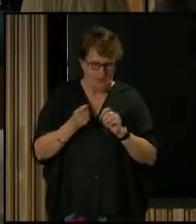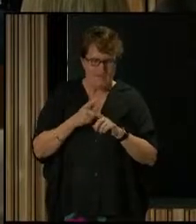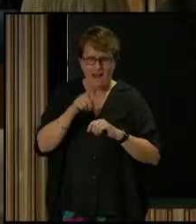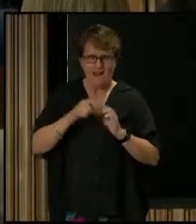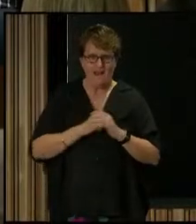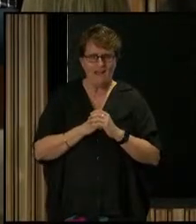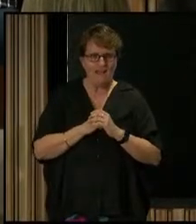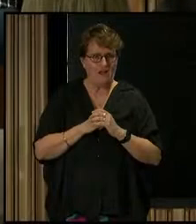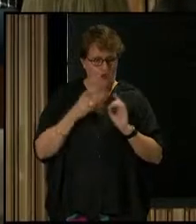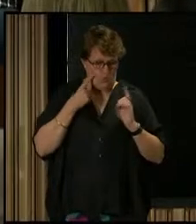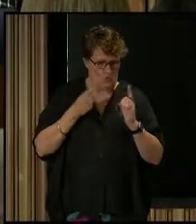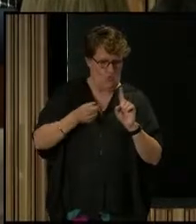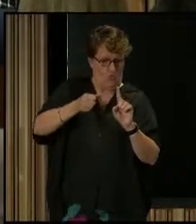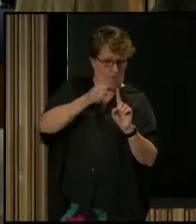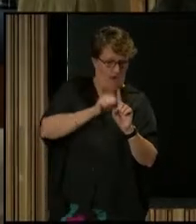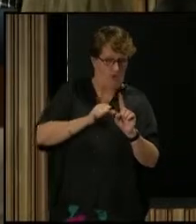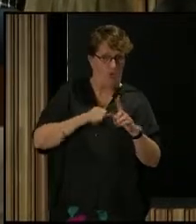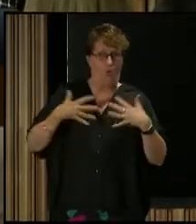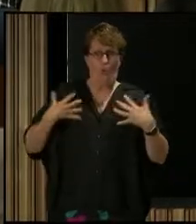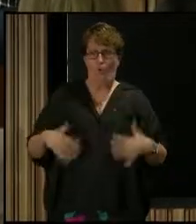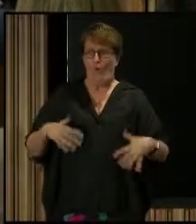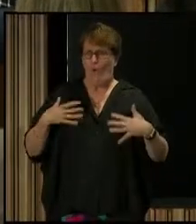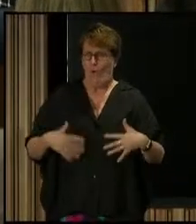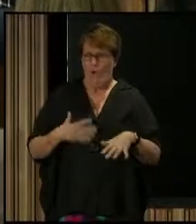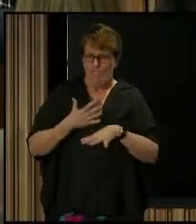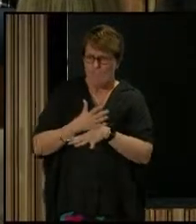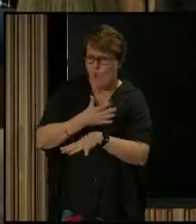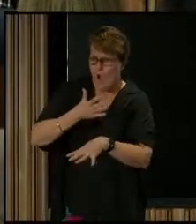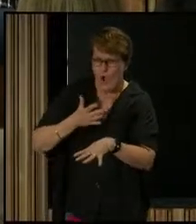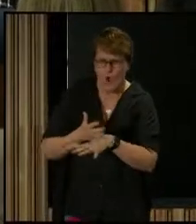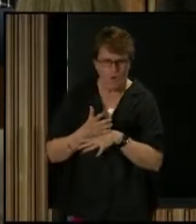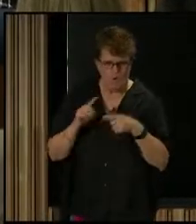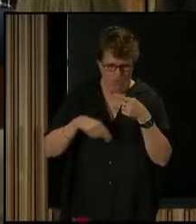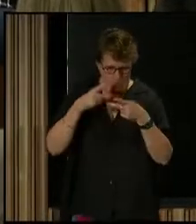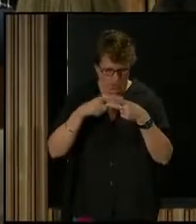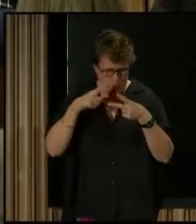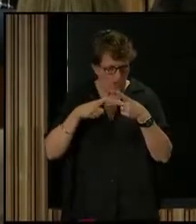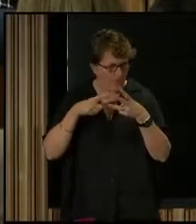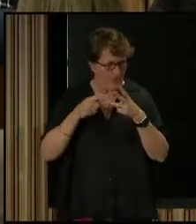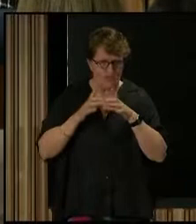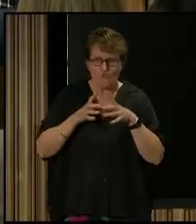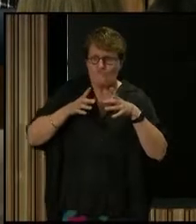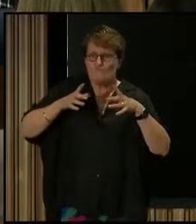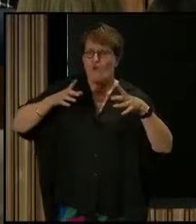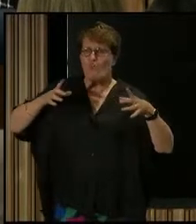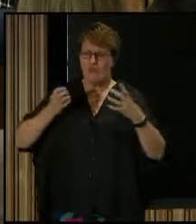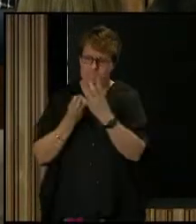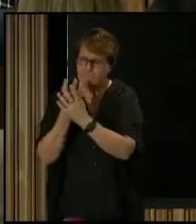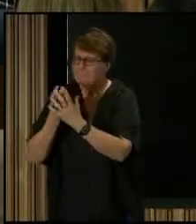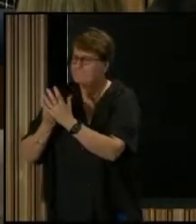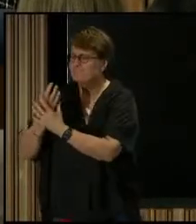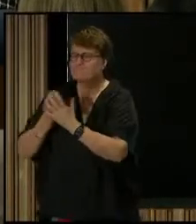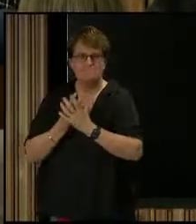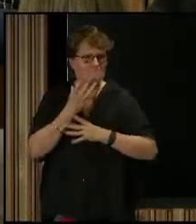think, I've done a lot of work. Here are all of the things that we've talked about and all of the growth that we've had. So that might be nice too. I really recommend